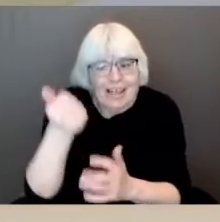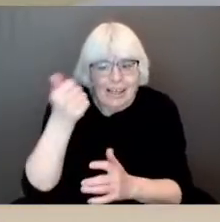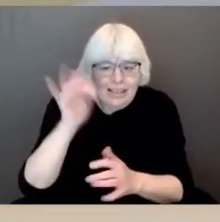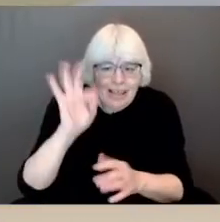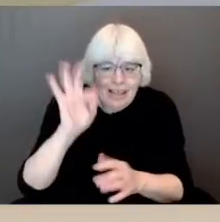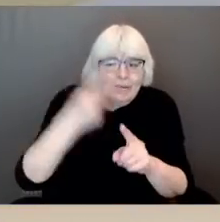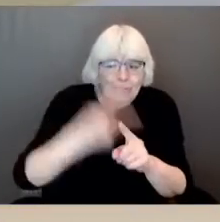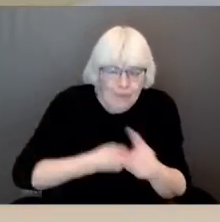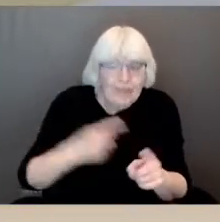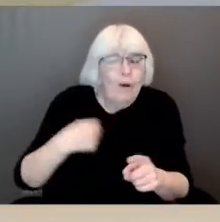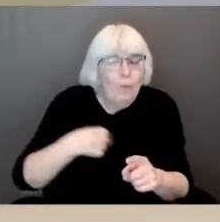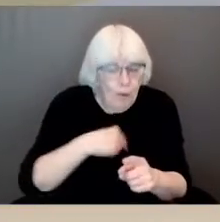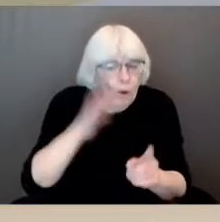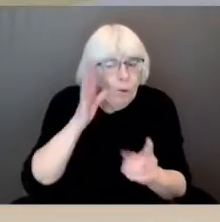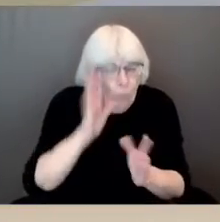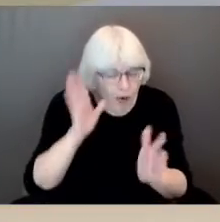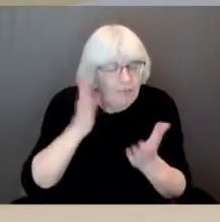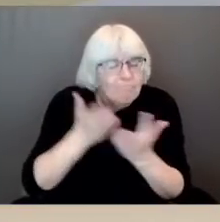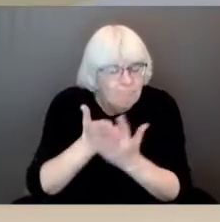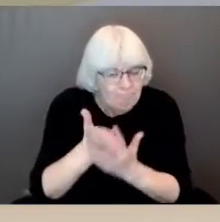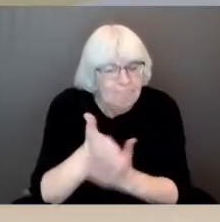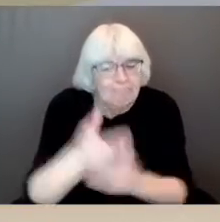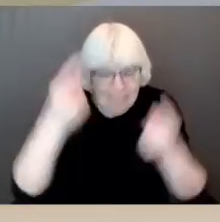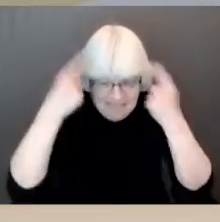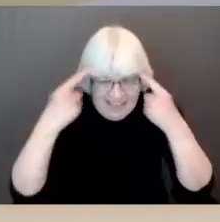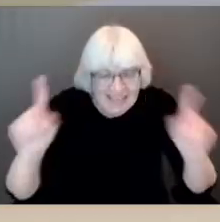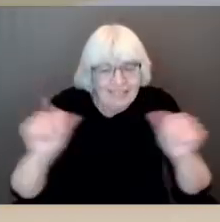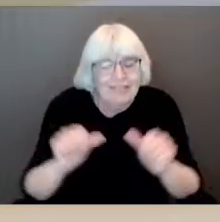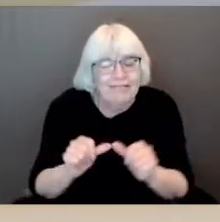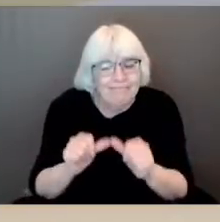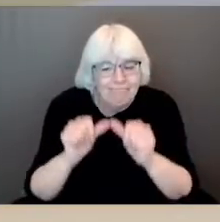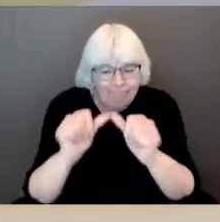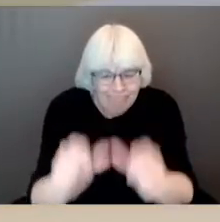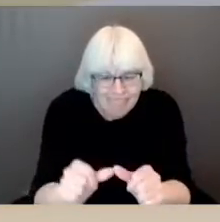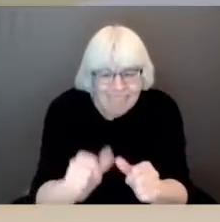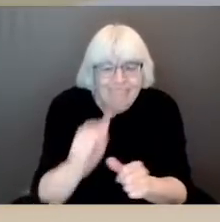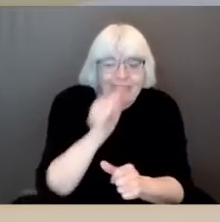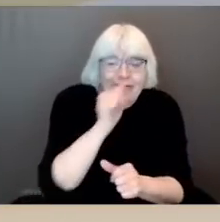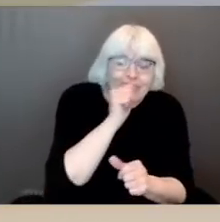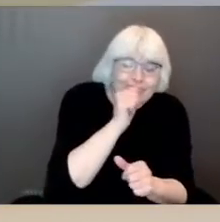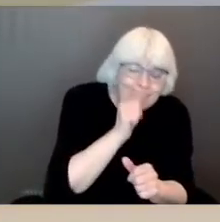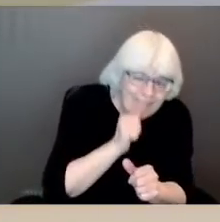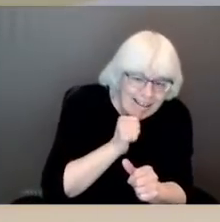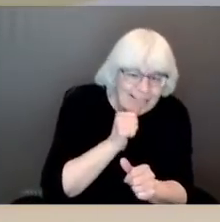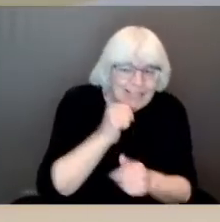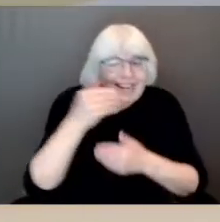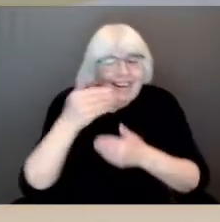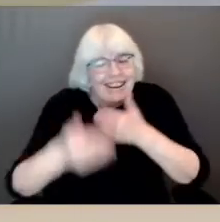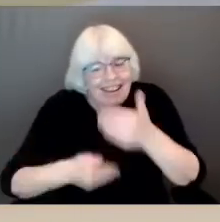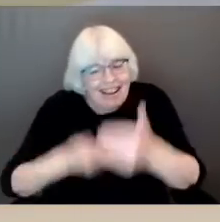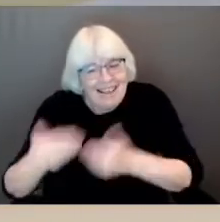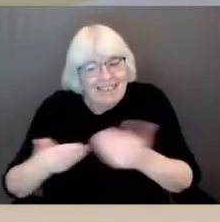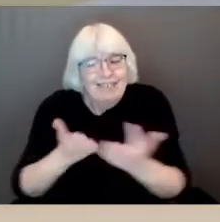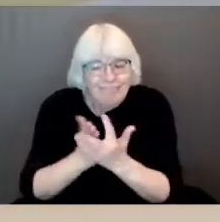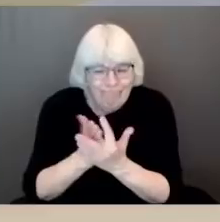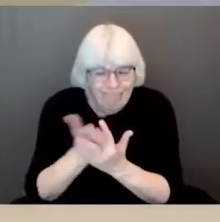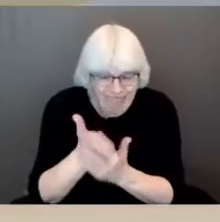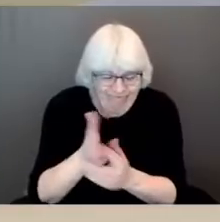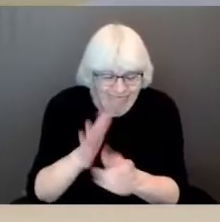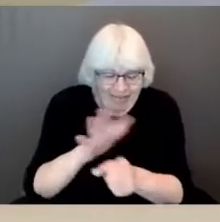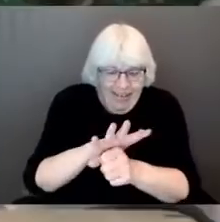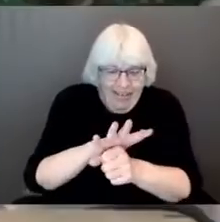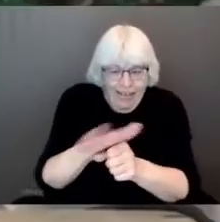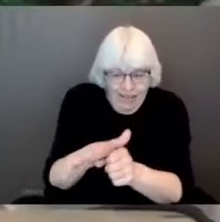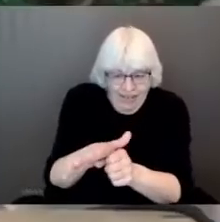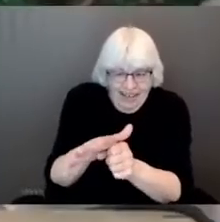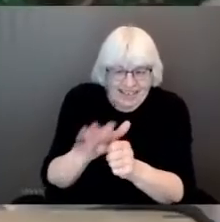And let us continue to be patient and kind as we do get through this last leg of COVID-19. Thank you. Thank you